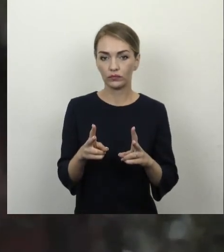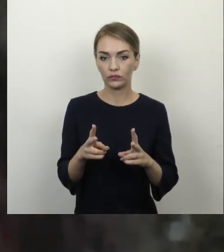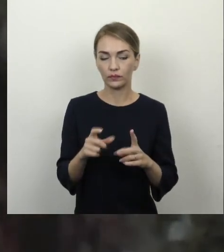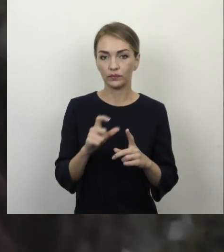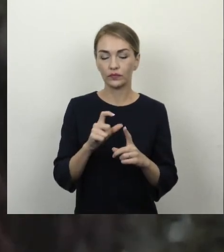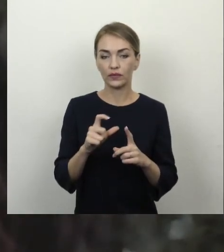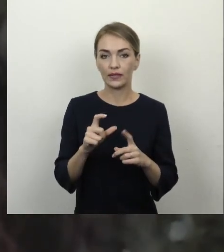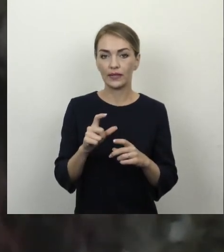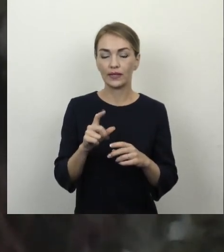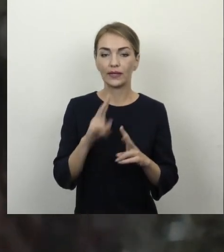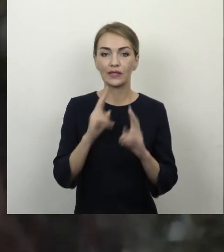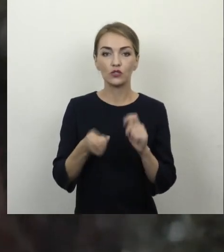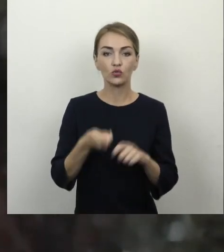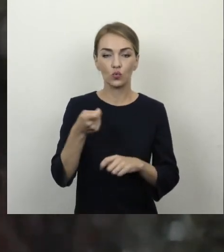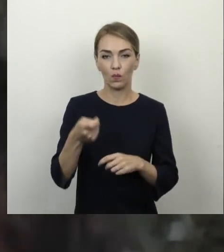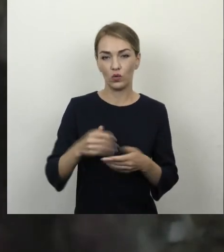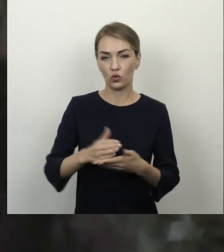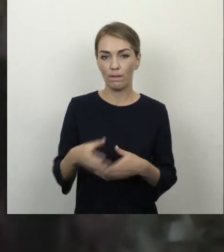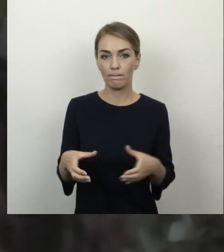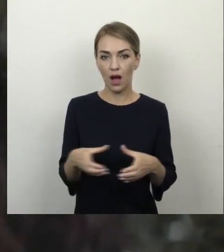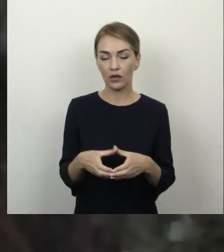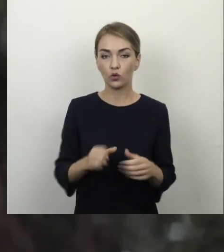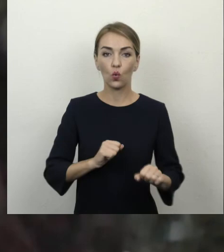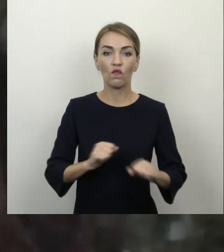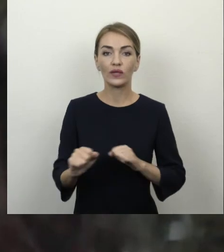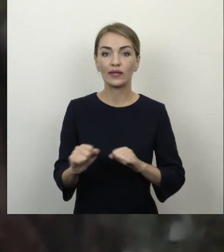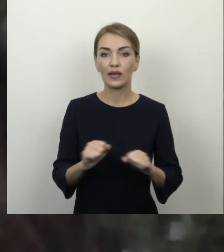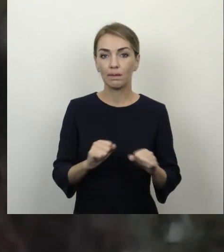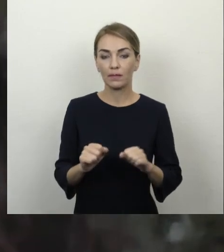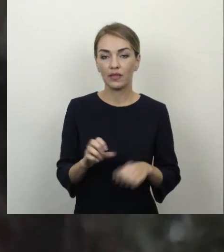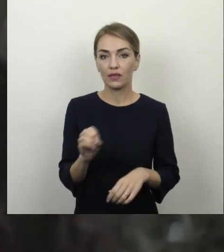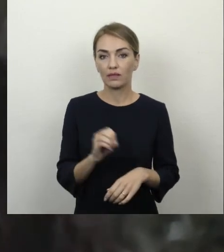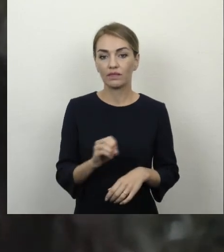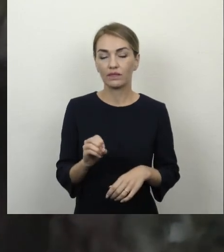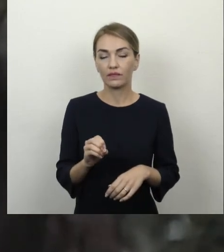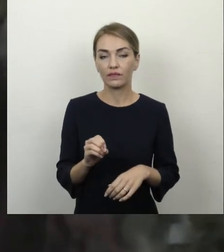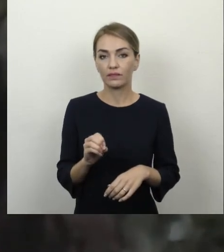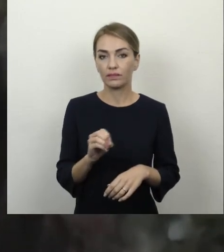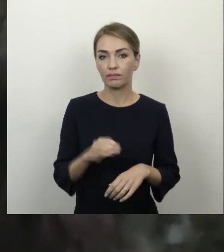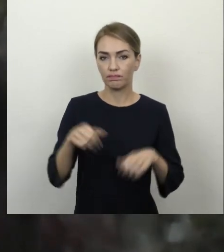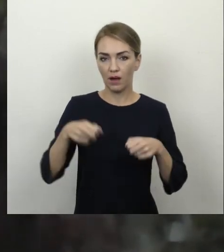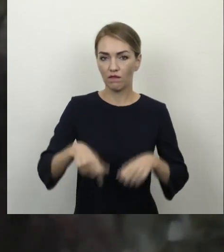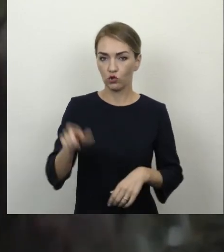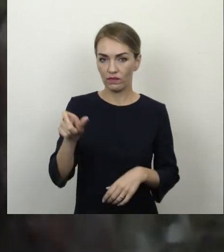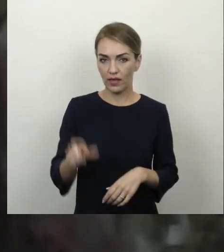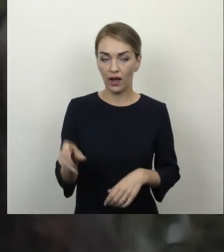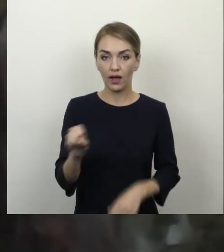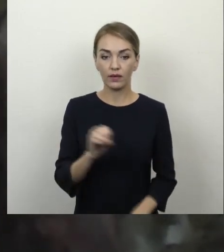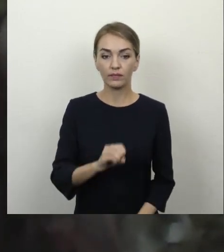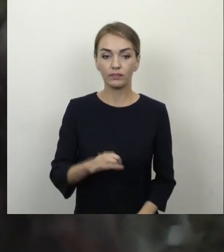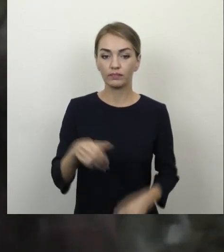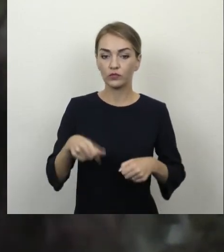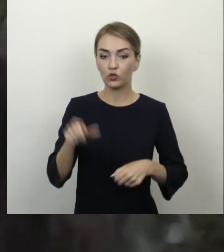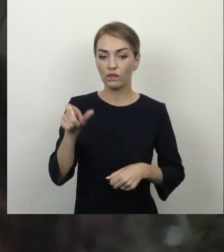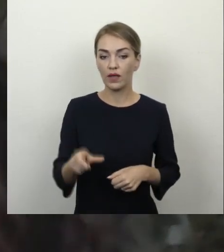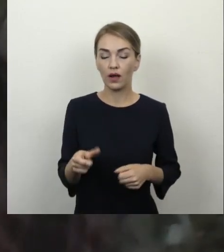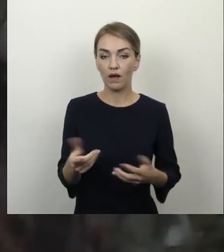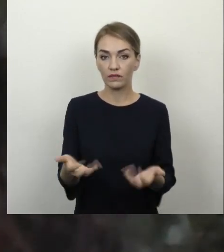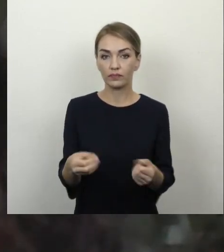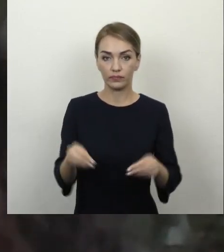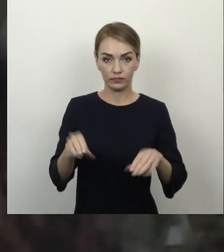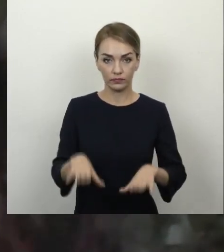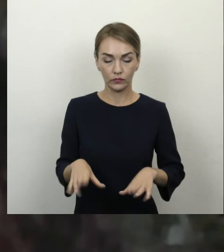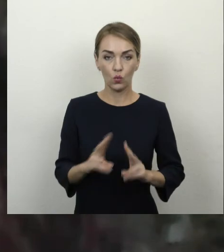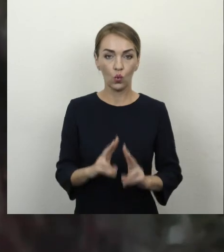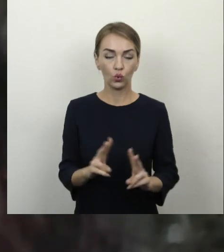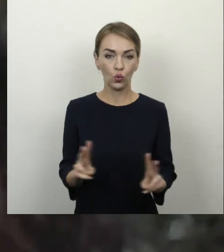was appealed by the claimant, by the political party and its leader. They went to the European